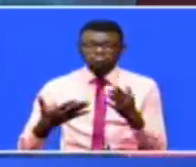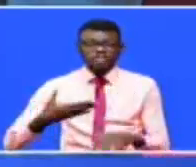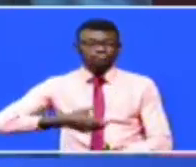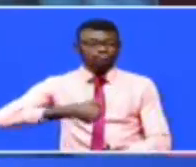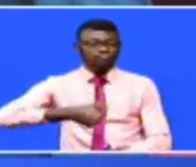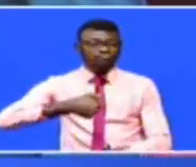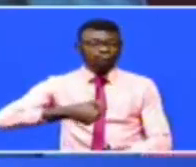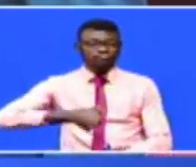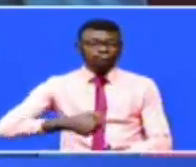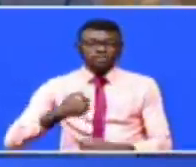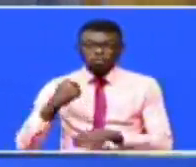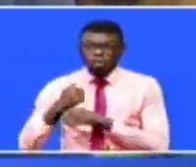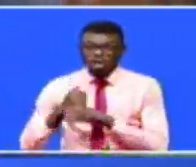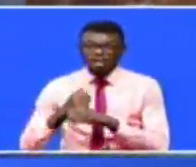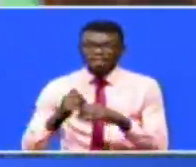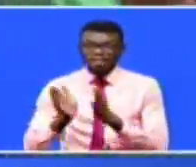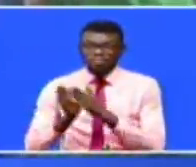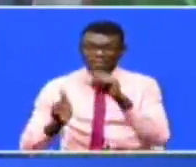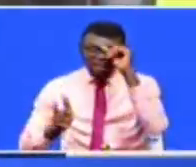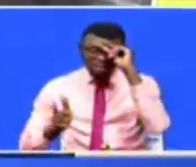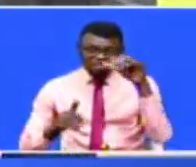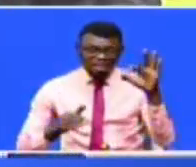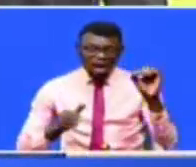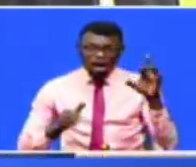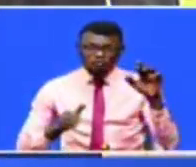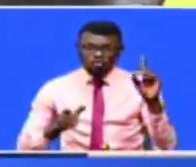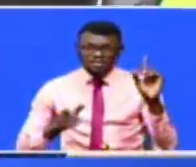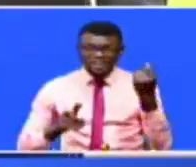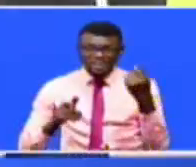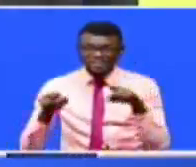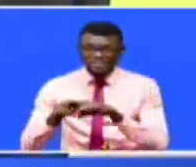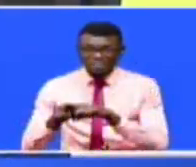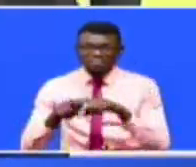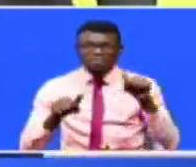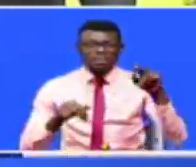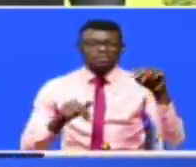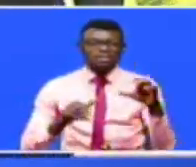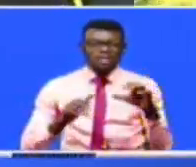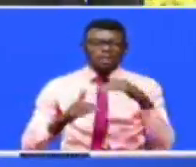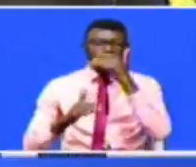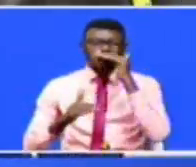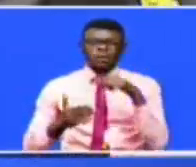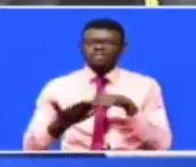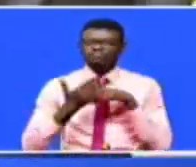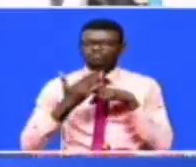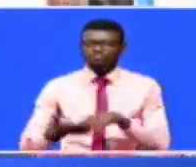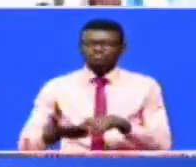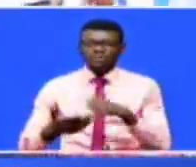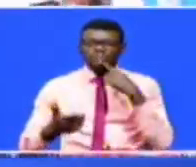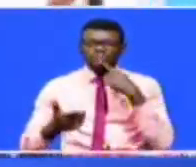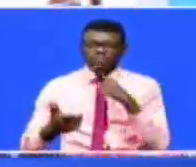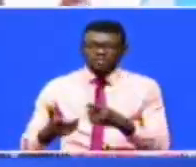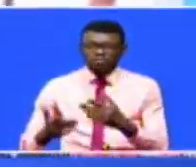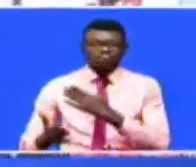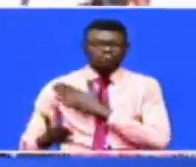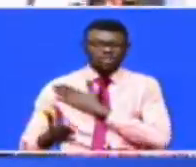working with the government, Ford Kenya, and ANC, whose party leader Musalia Mudavadi insists will remain as the last